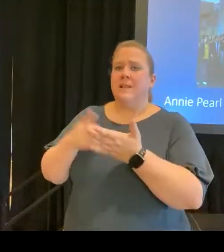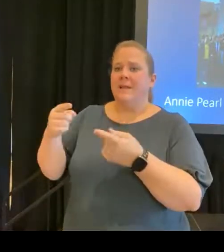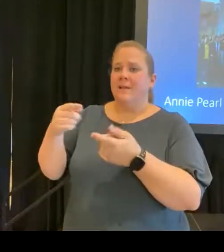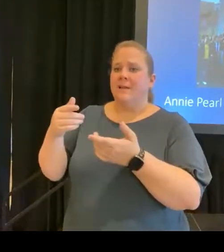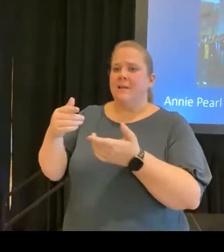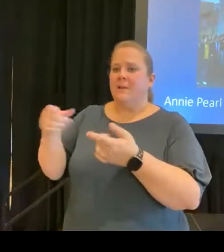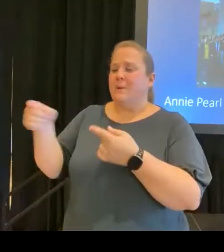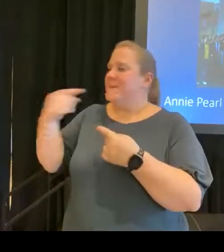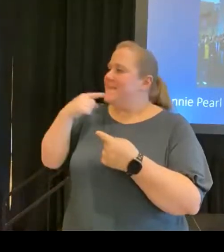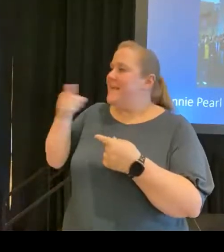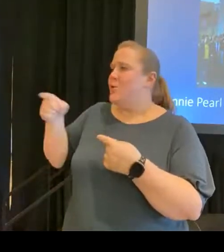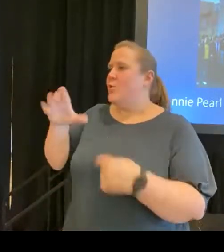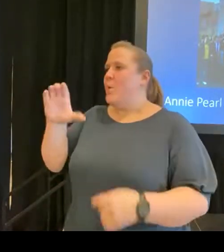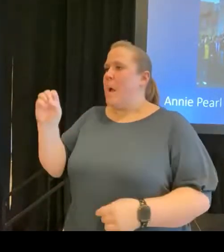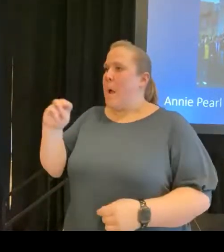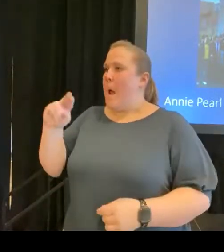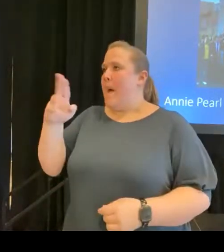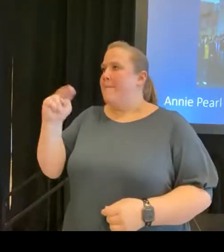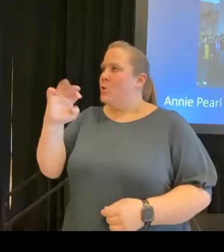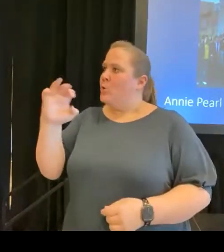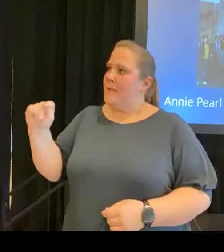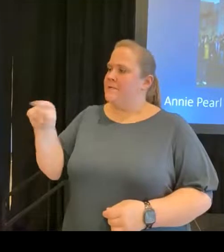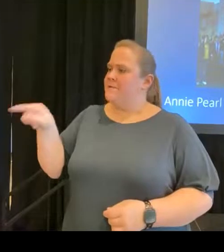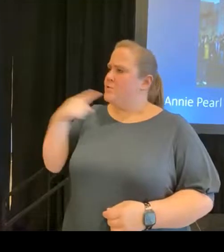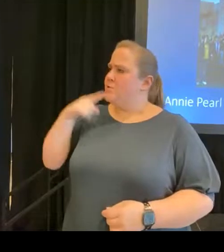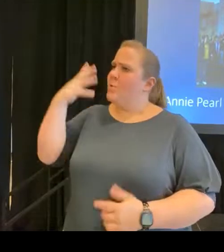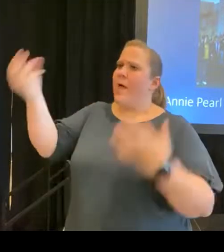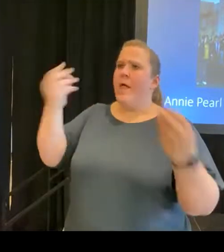communist. You're going out, you're getting arrested.